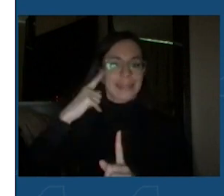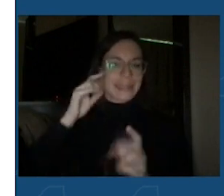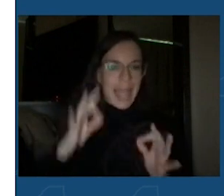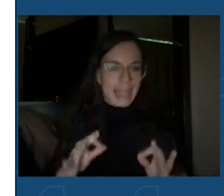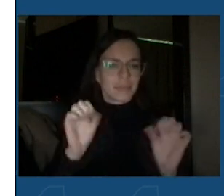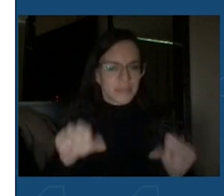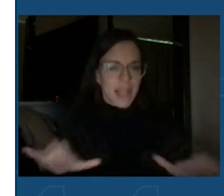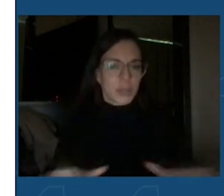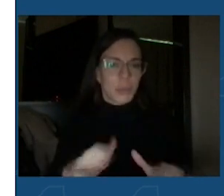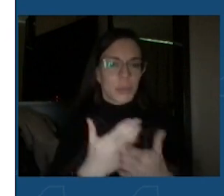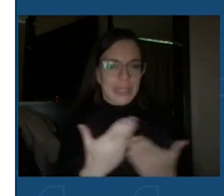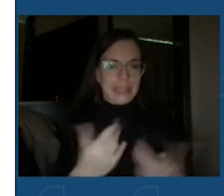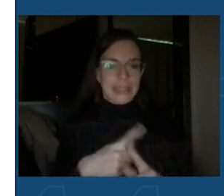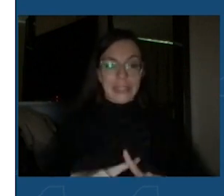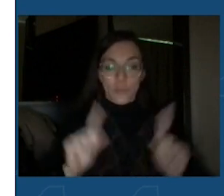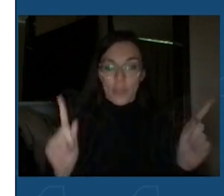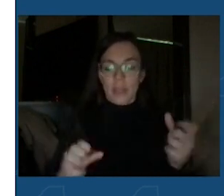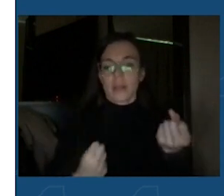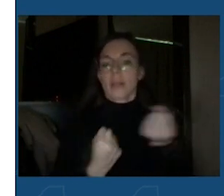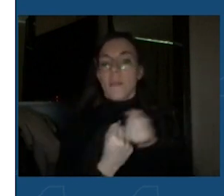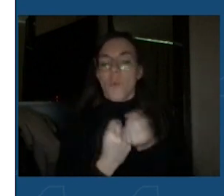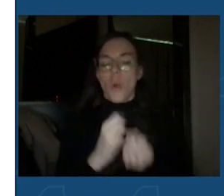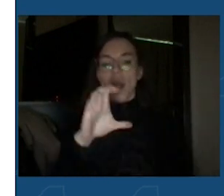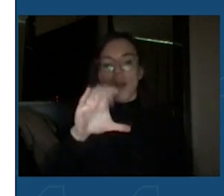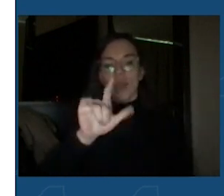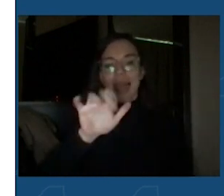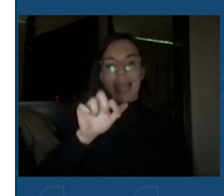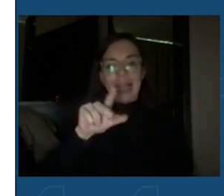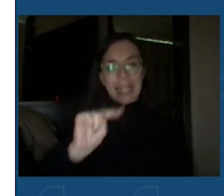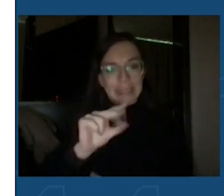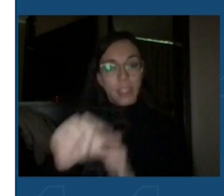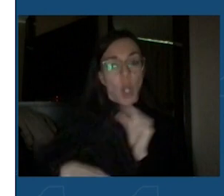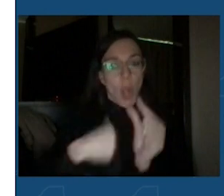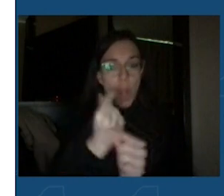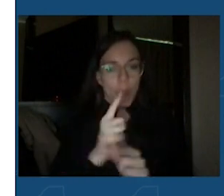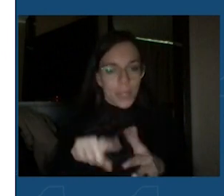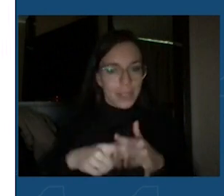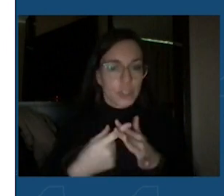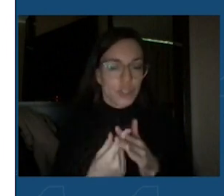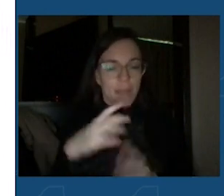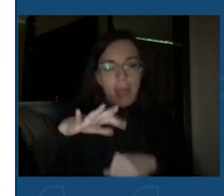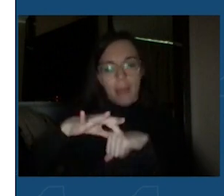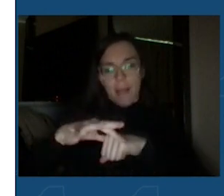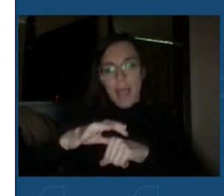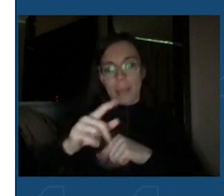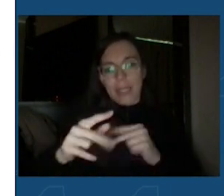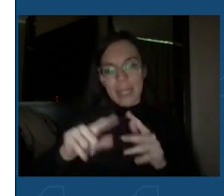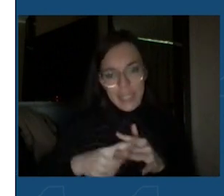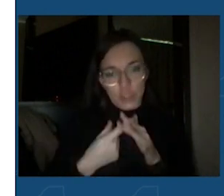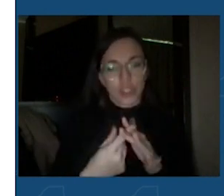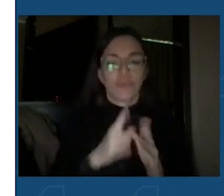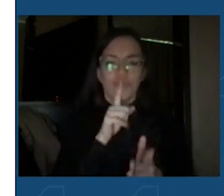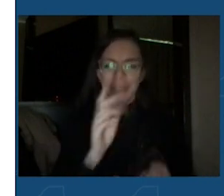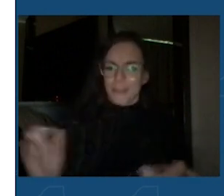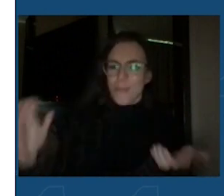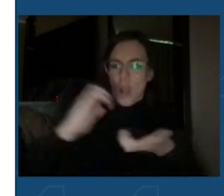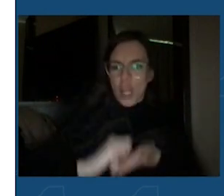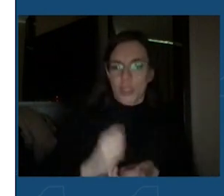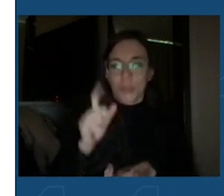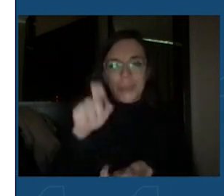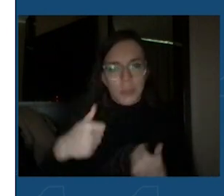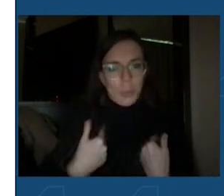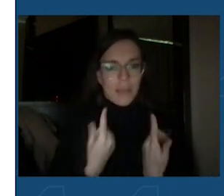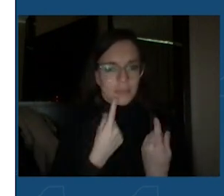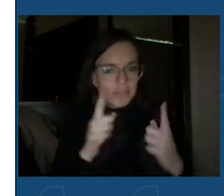and the support of the Clinton Global Initiative and the Climate Initiative is really, again, a partnership that we needed to have to get this